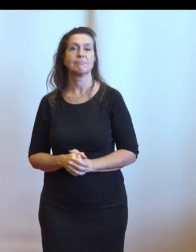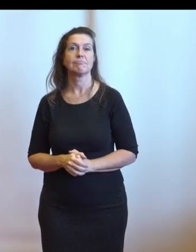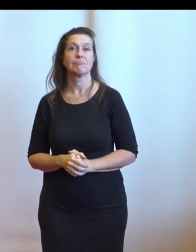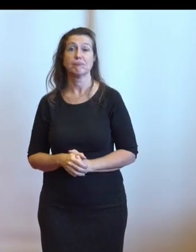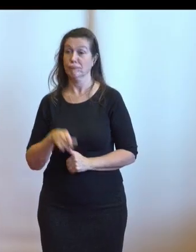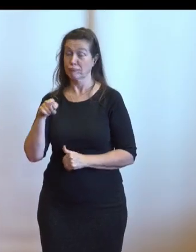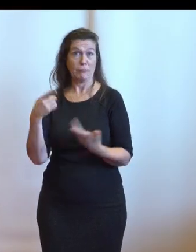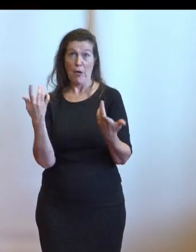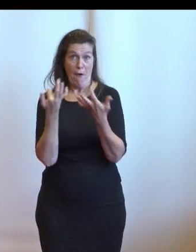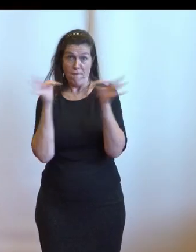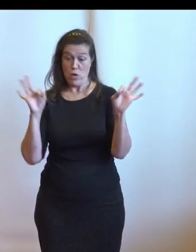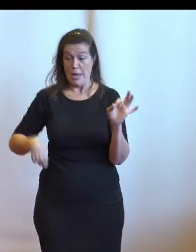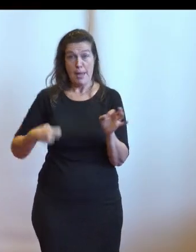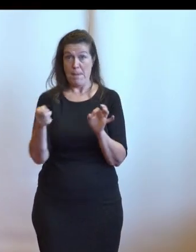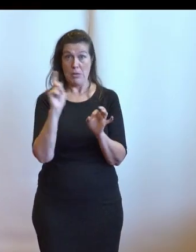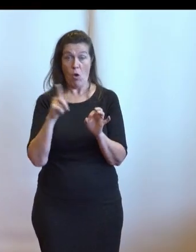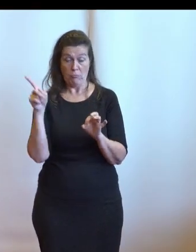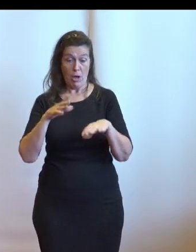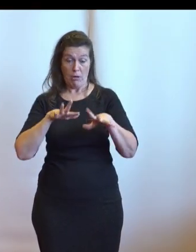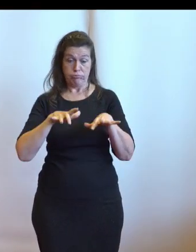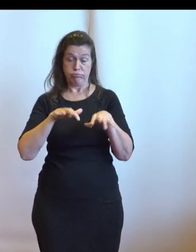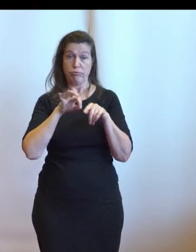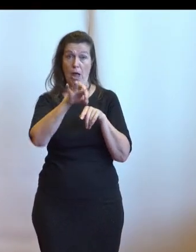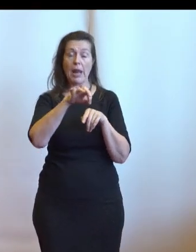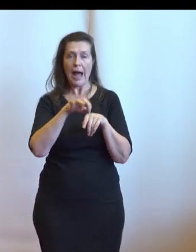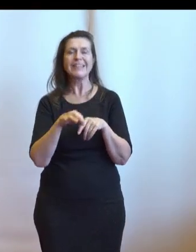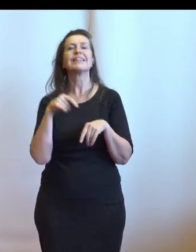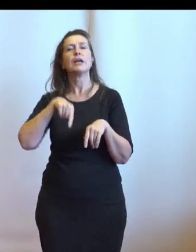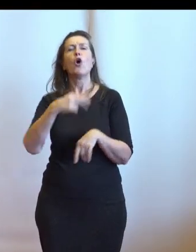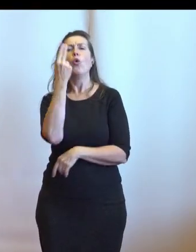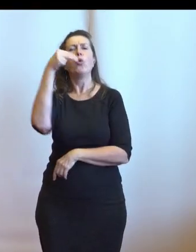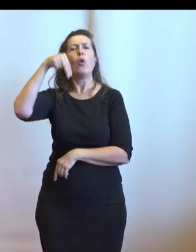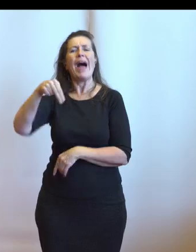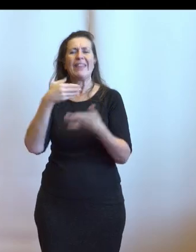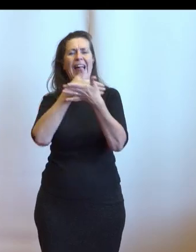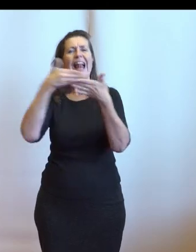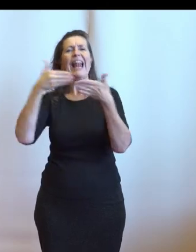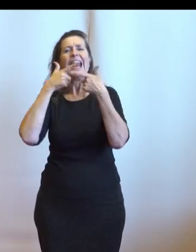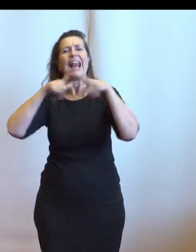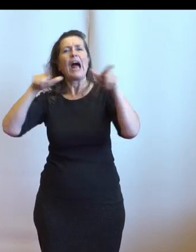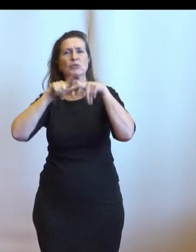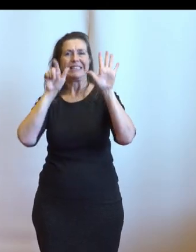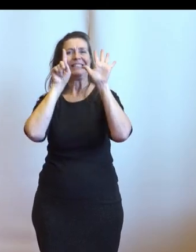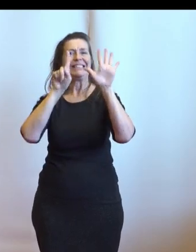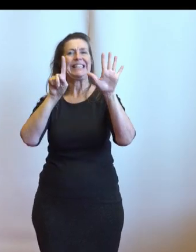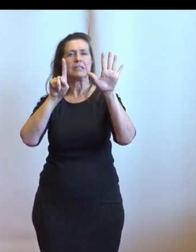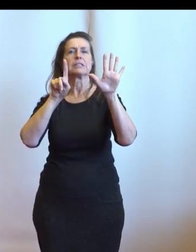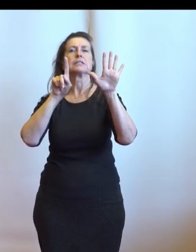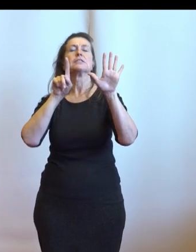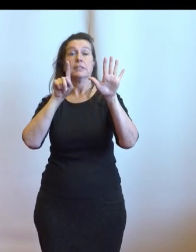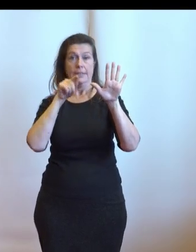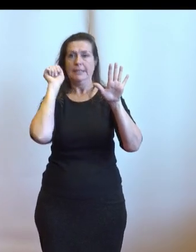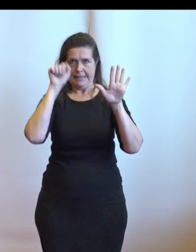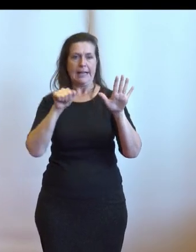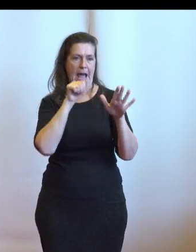freely available online in the 6 UN languages. And actually, this is